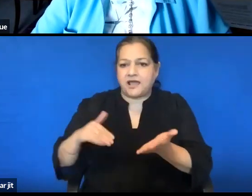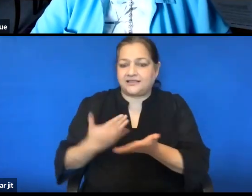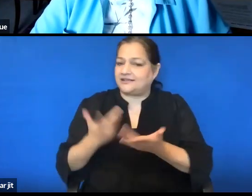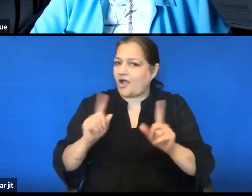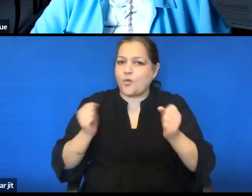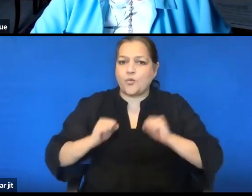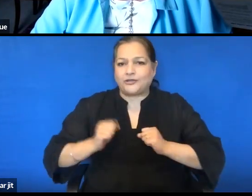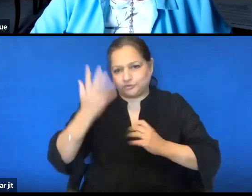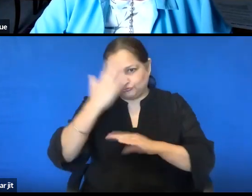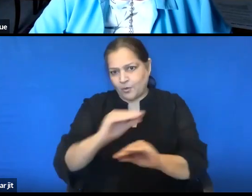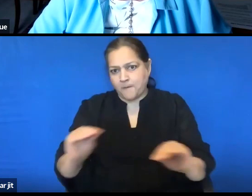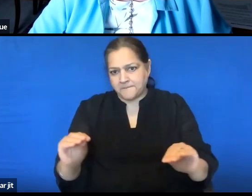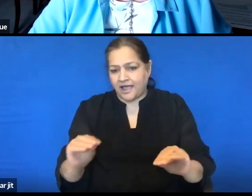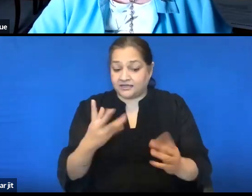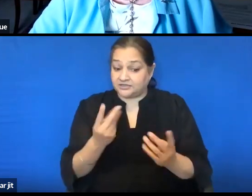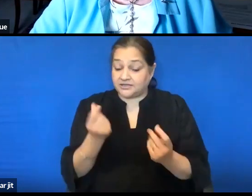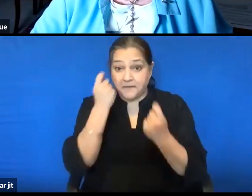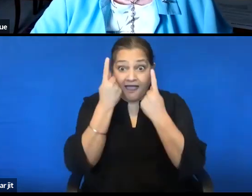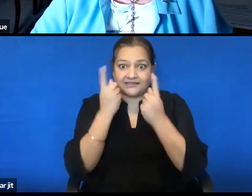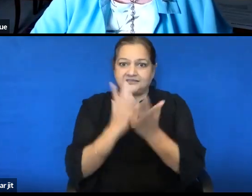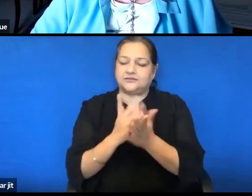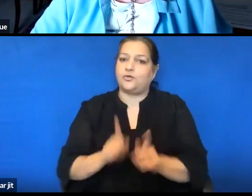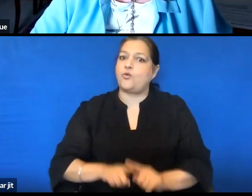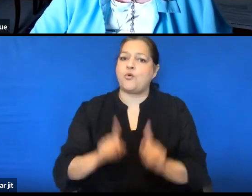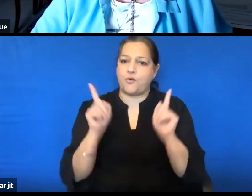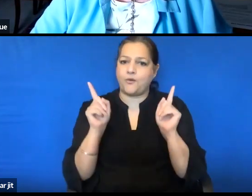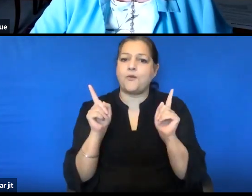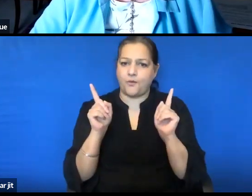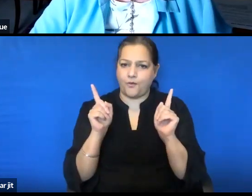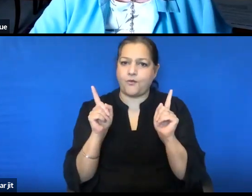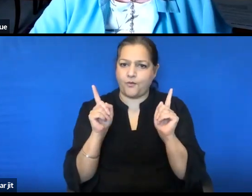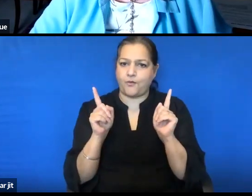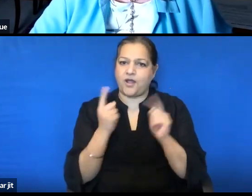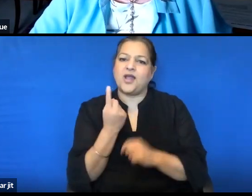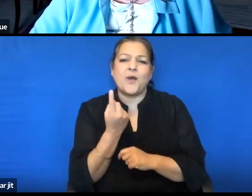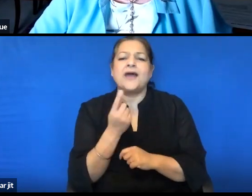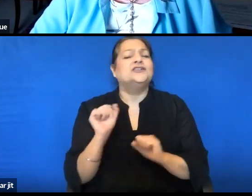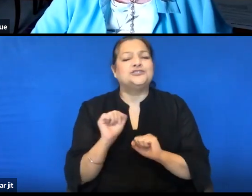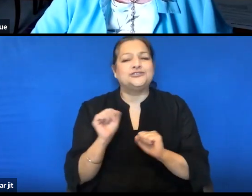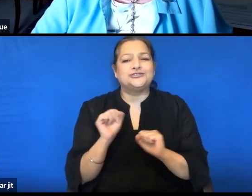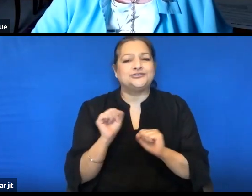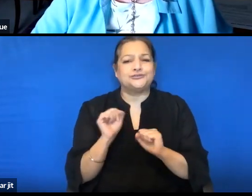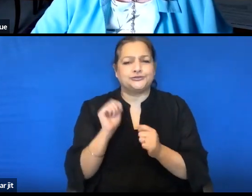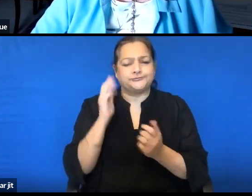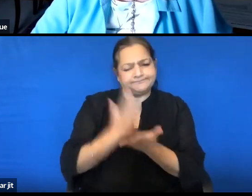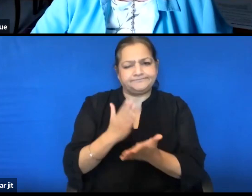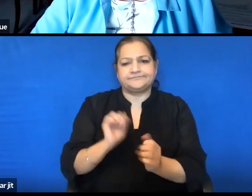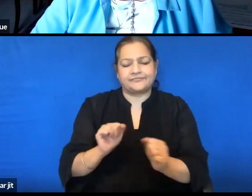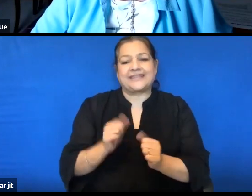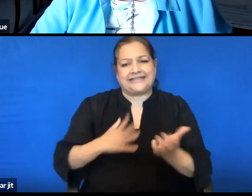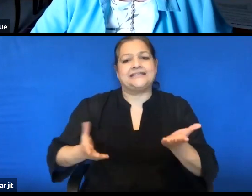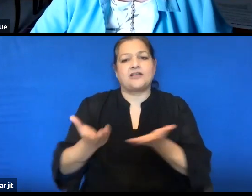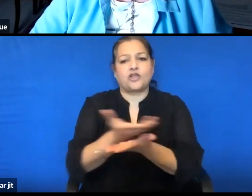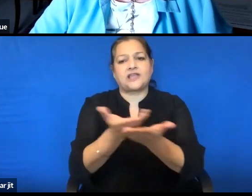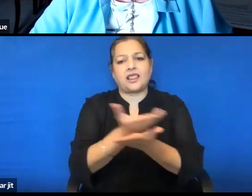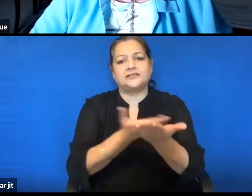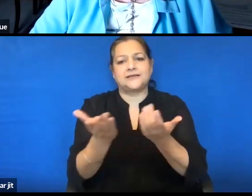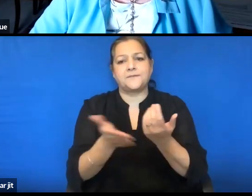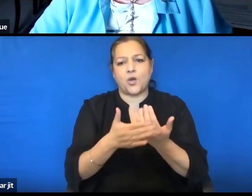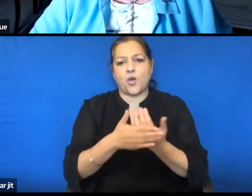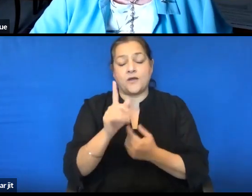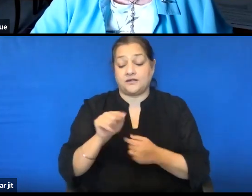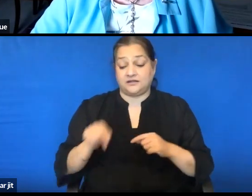very radical, and one that's kind of played with a little bit, although it's not landed on because we still need to consult on it, is what is the